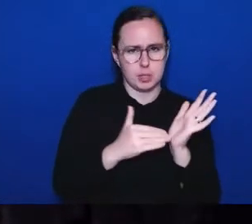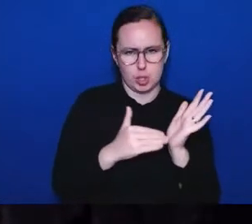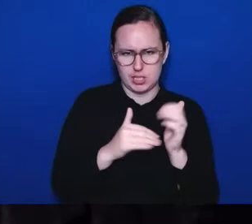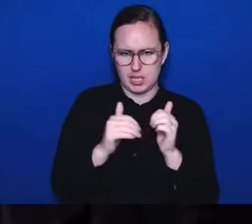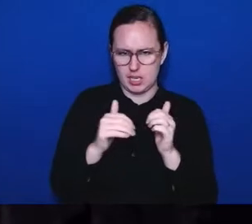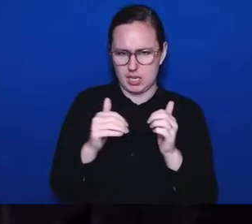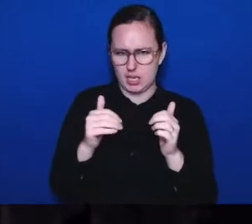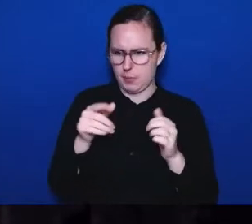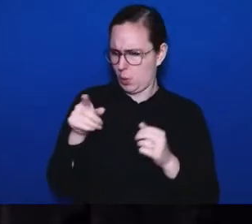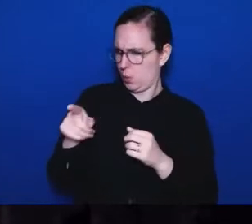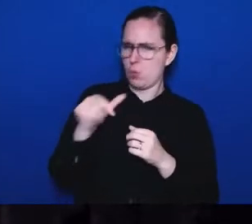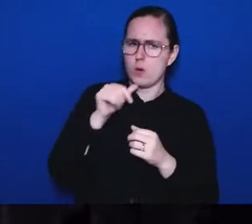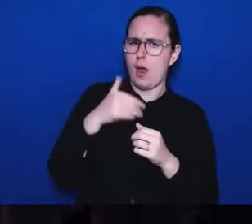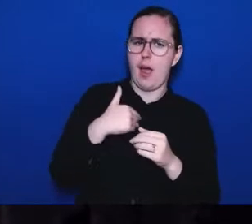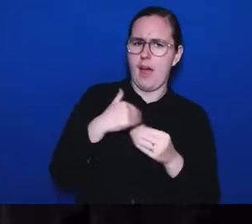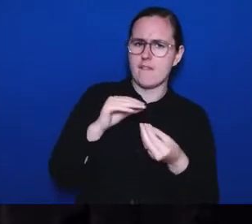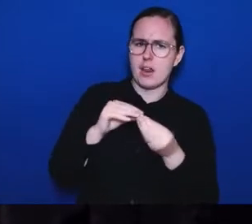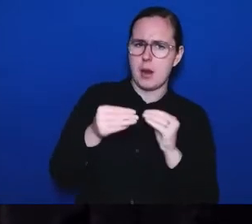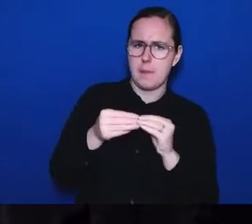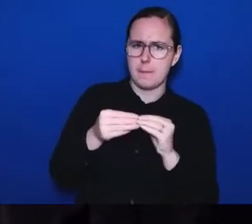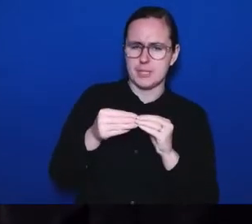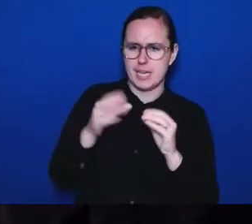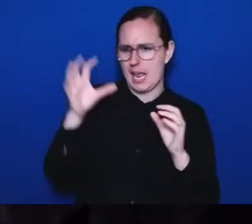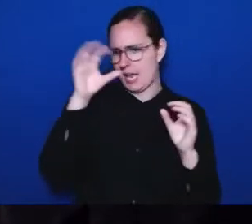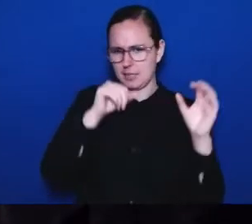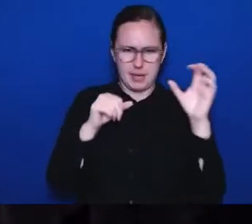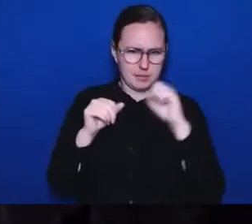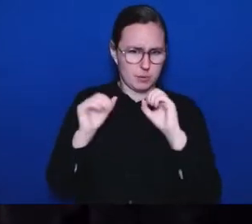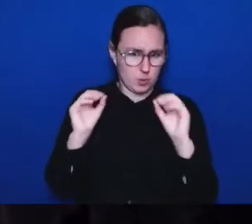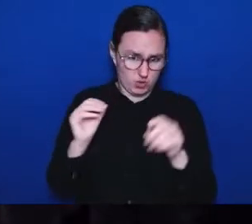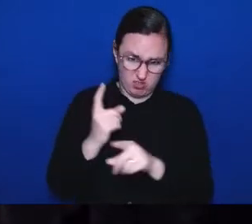as a result of these changes. Is that correct?